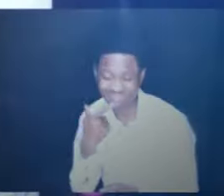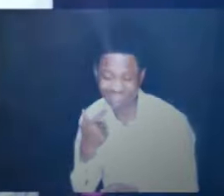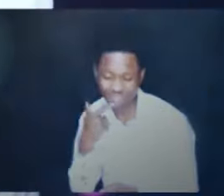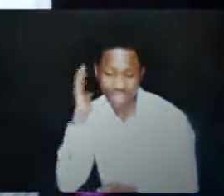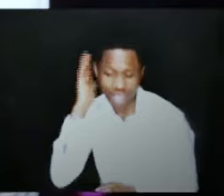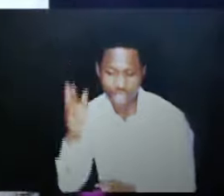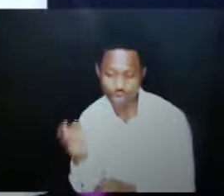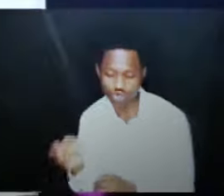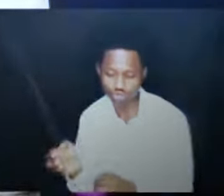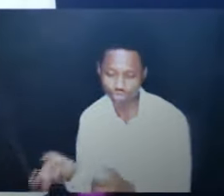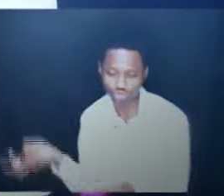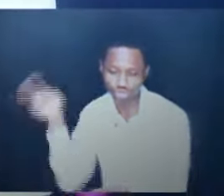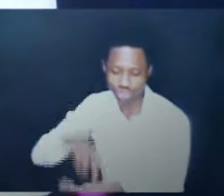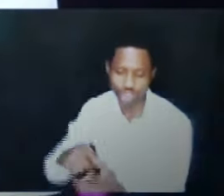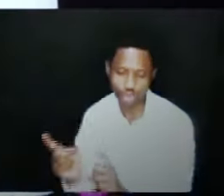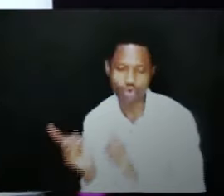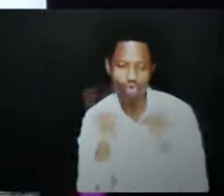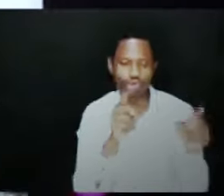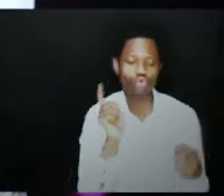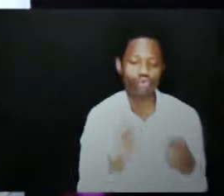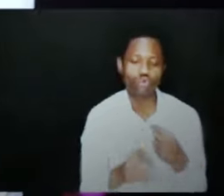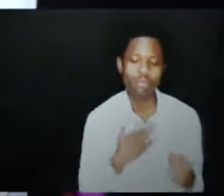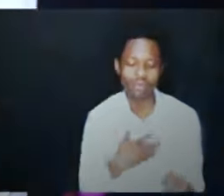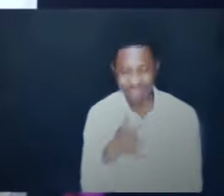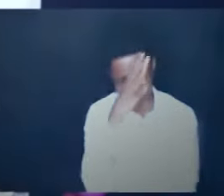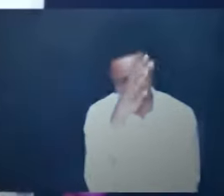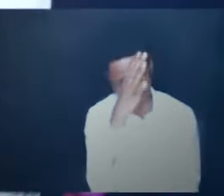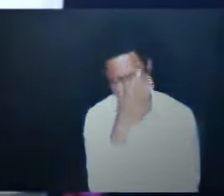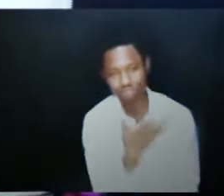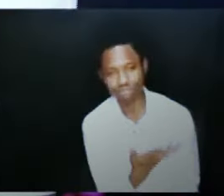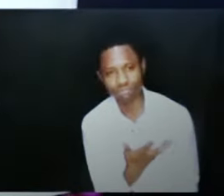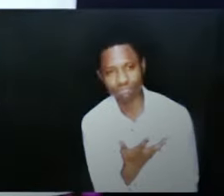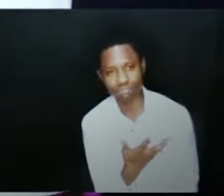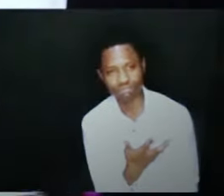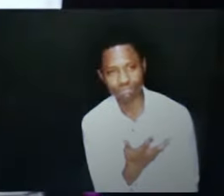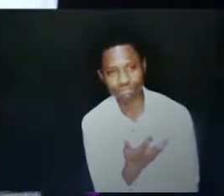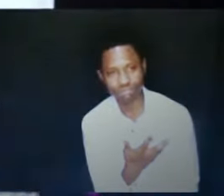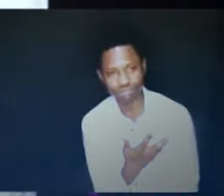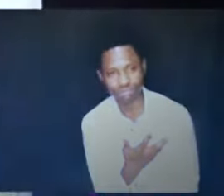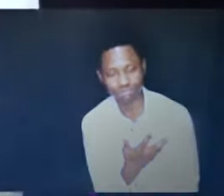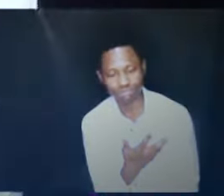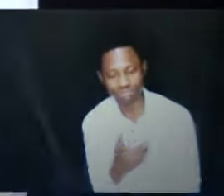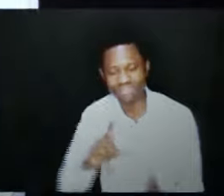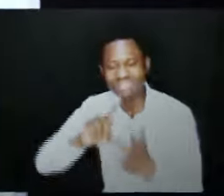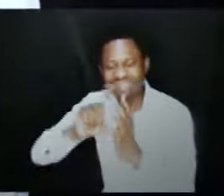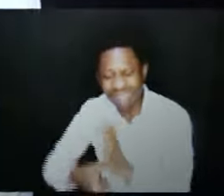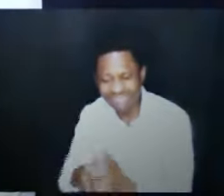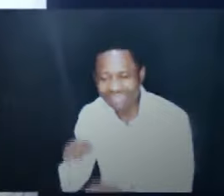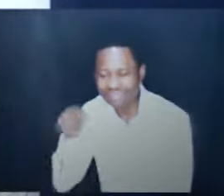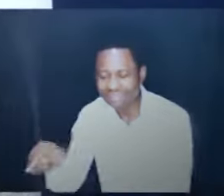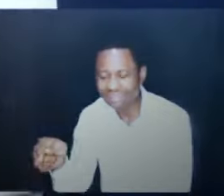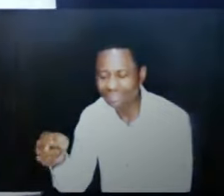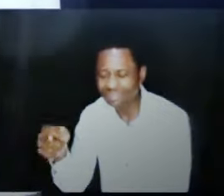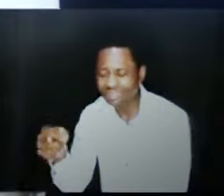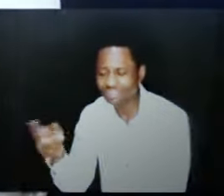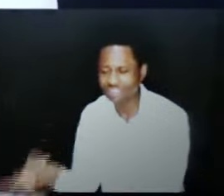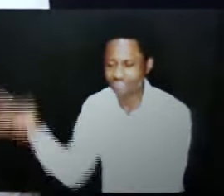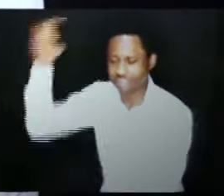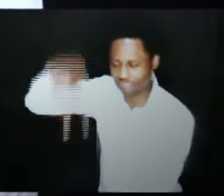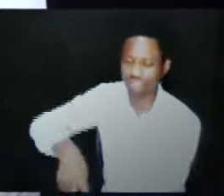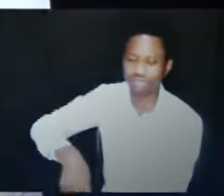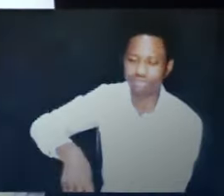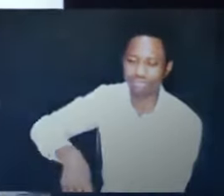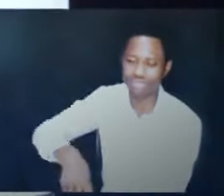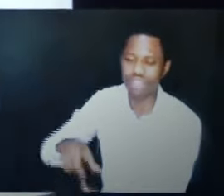set out and go to the Father. And he got up and went to the Father.